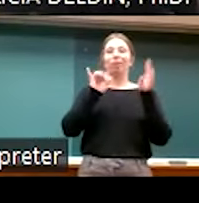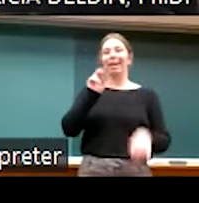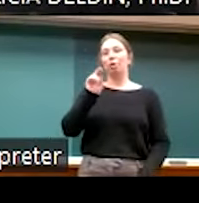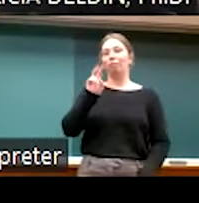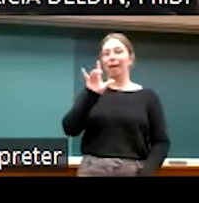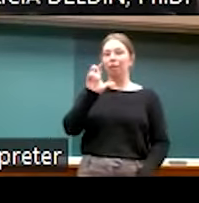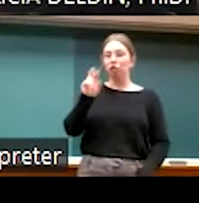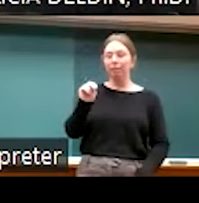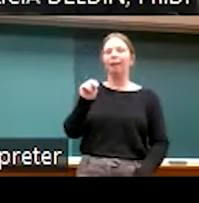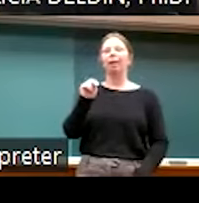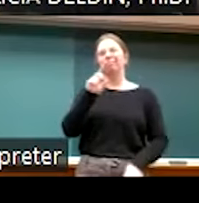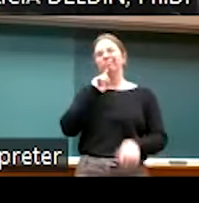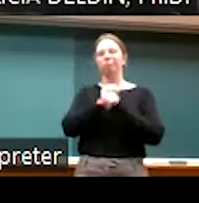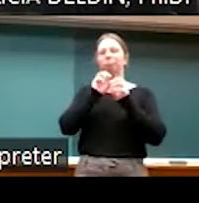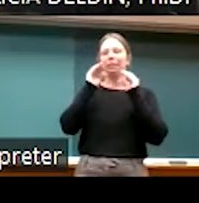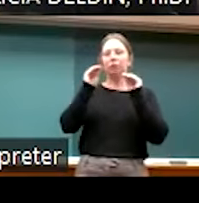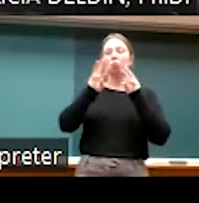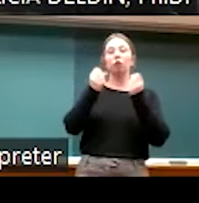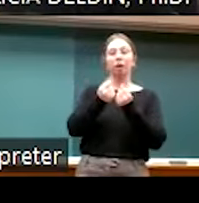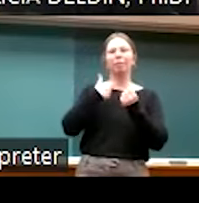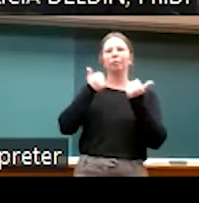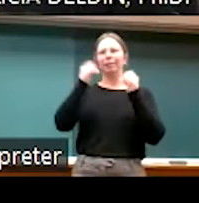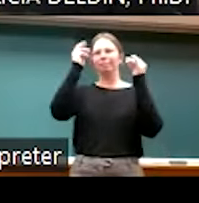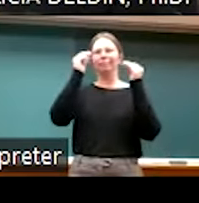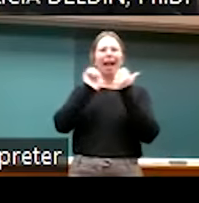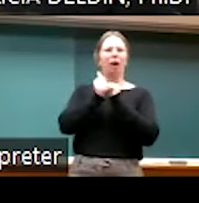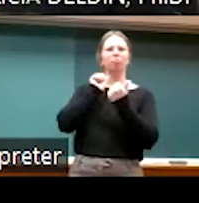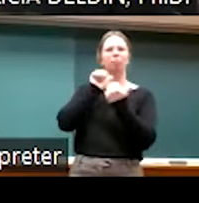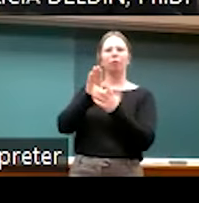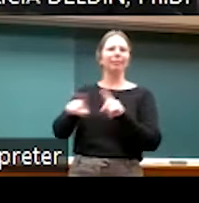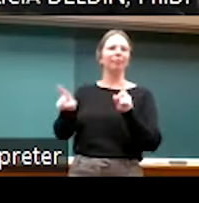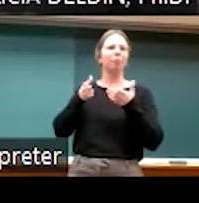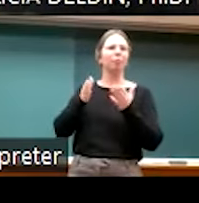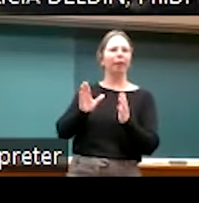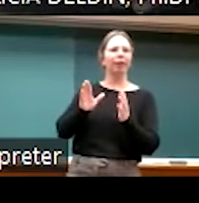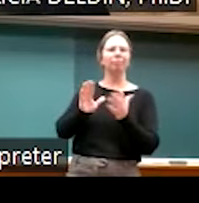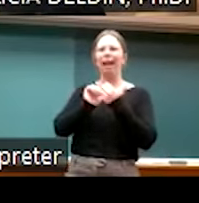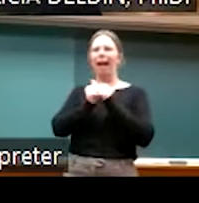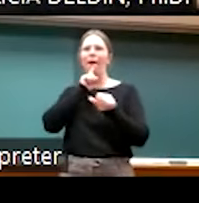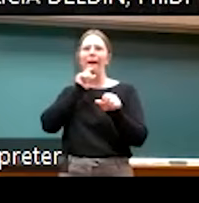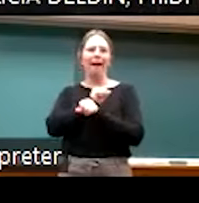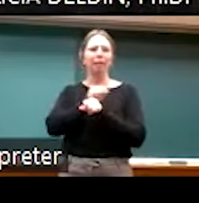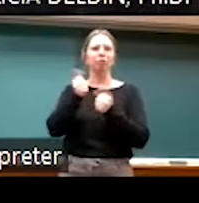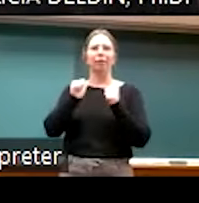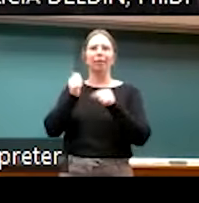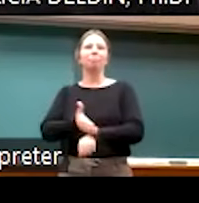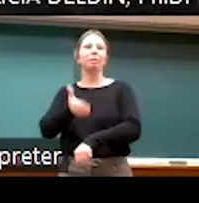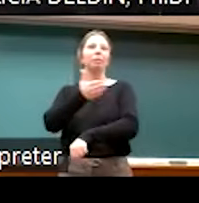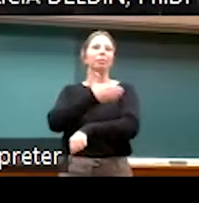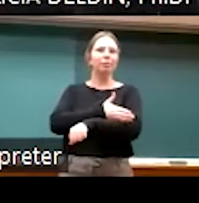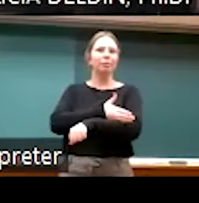made me really think about how could we do this differently? What could we do to try to actually make a dent in this